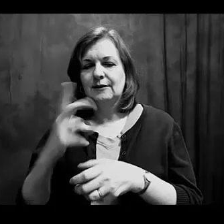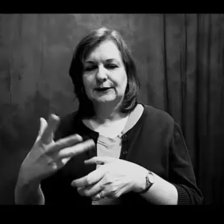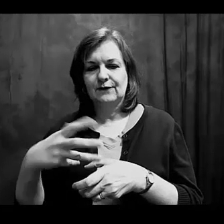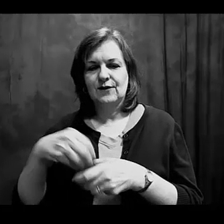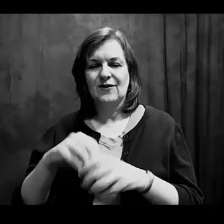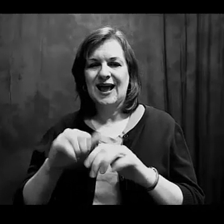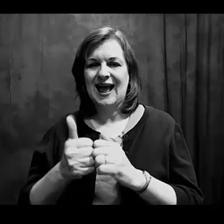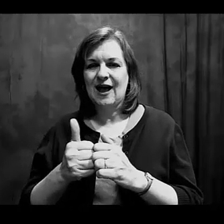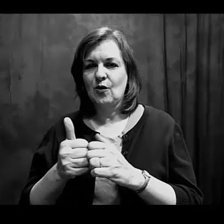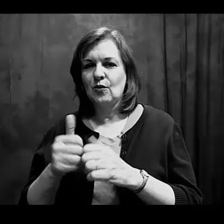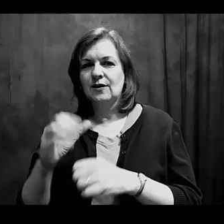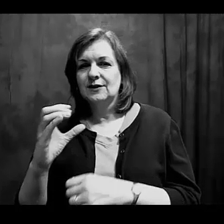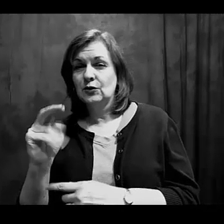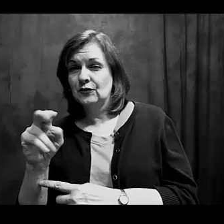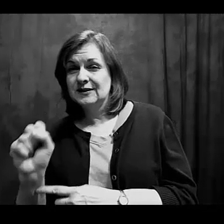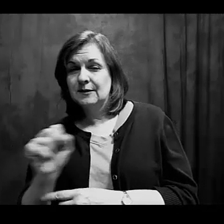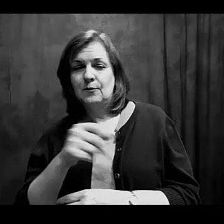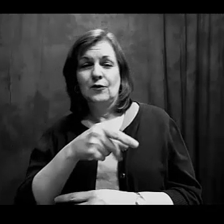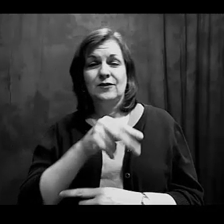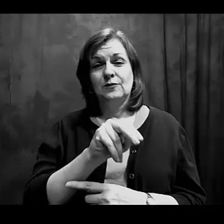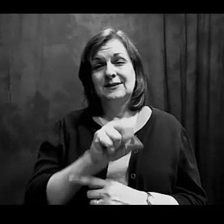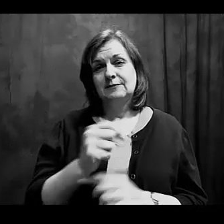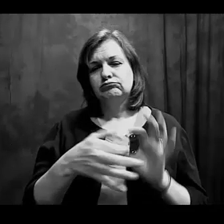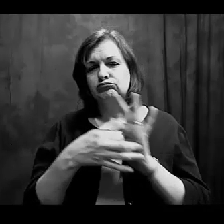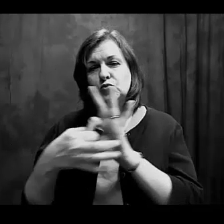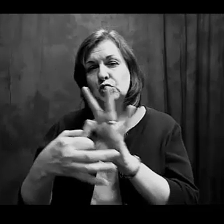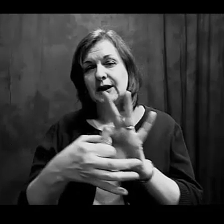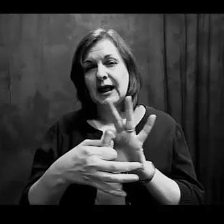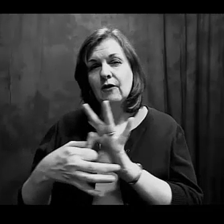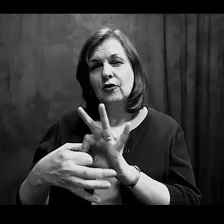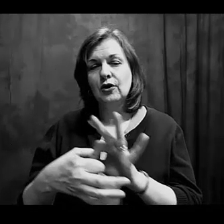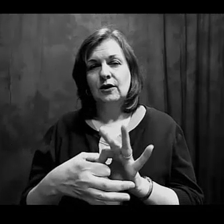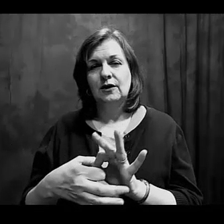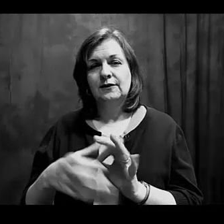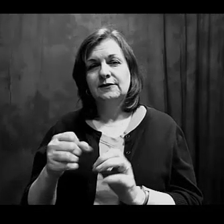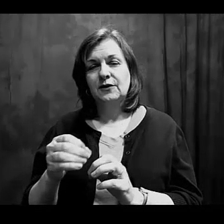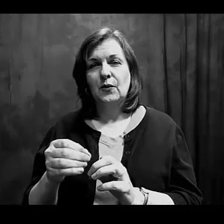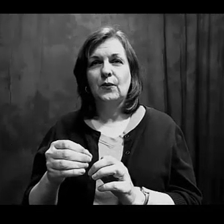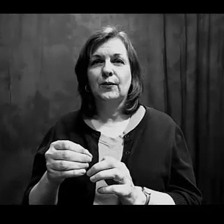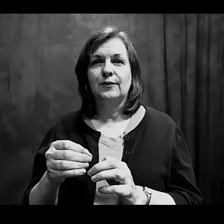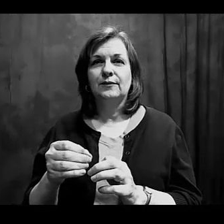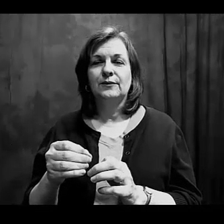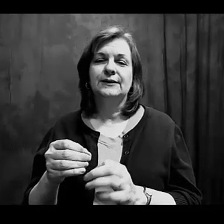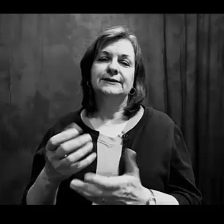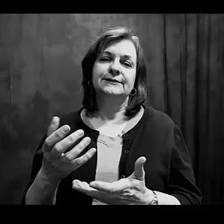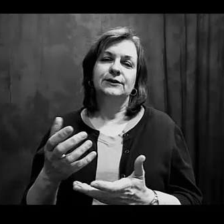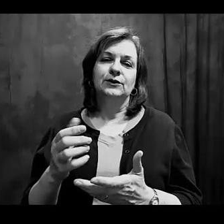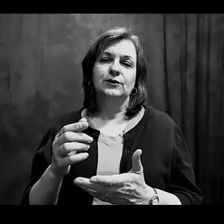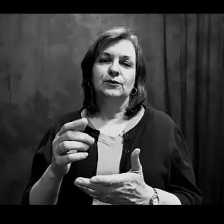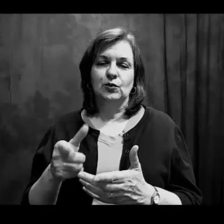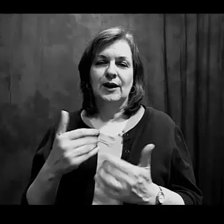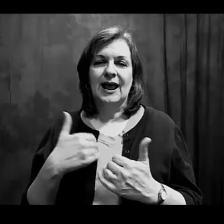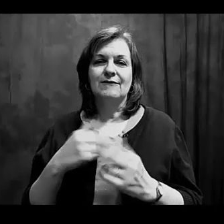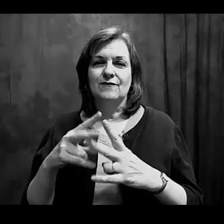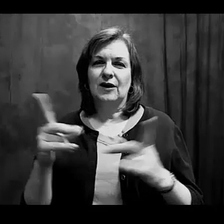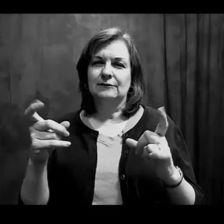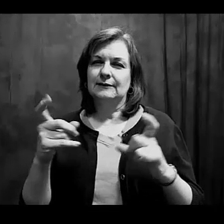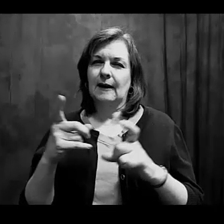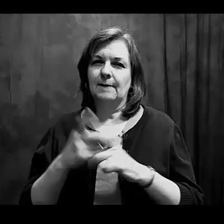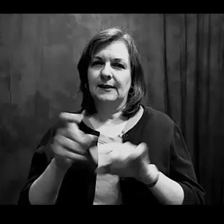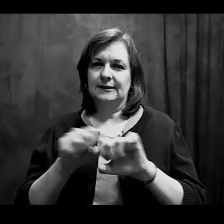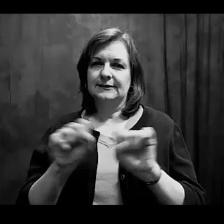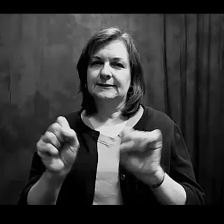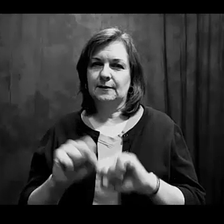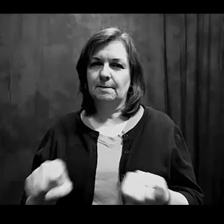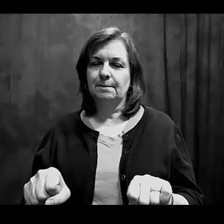together in order to really consider the intricacies of the systems